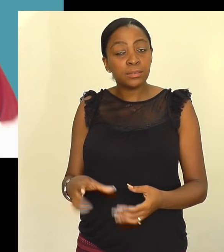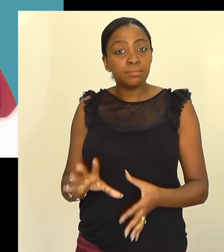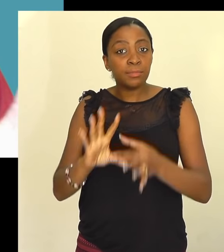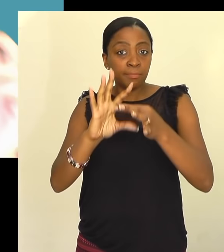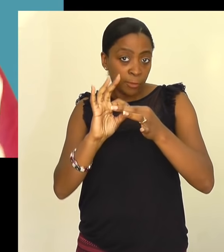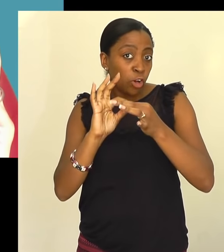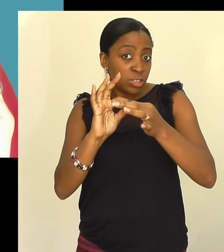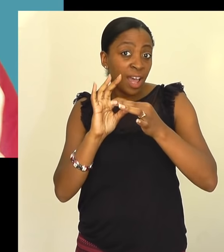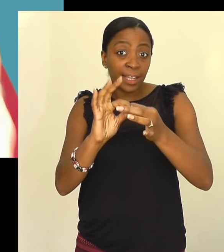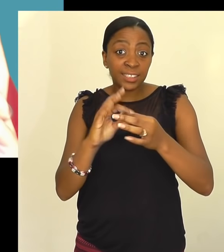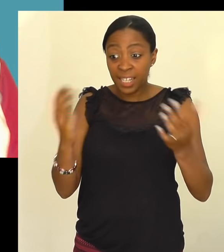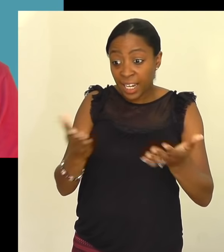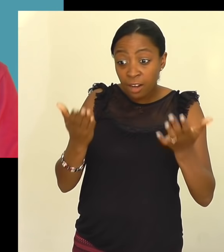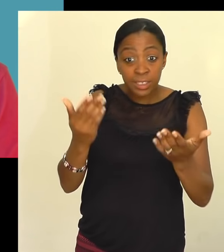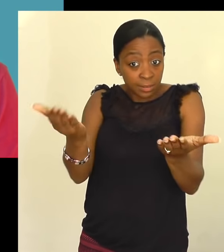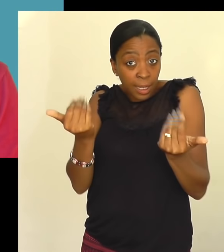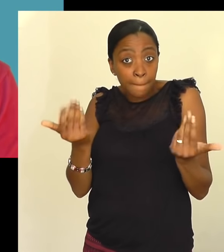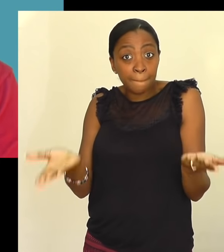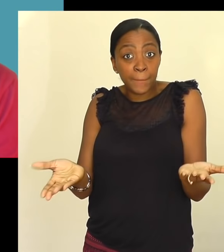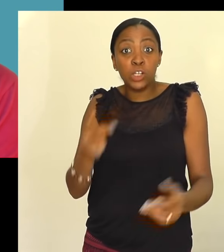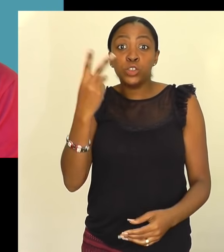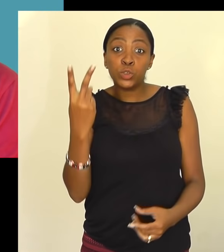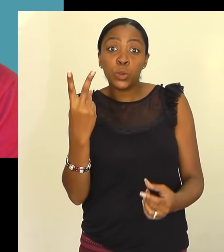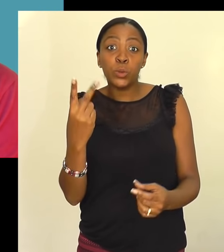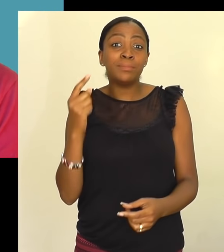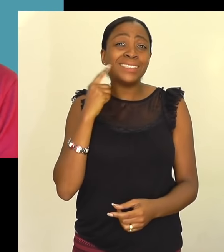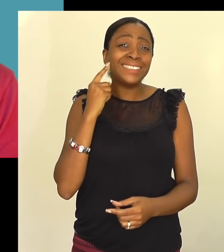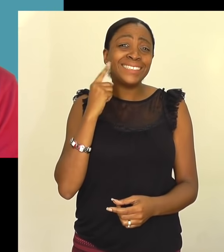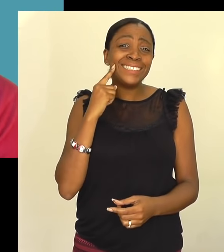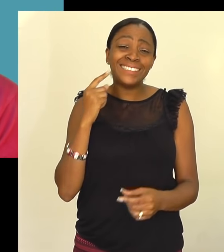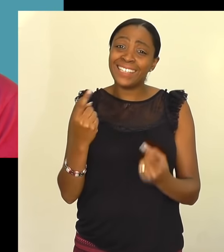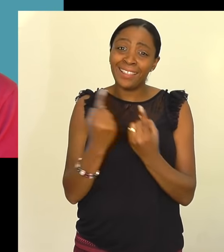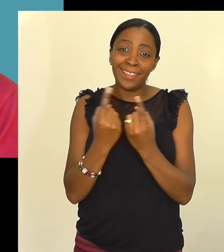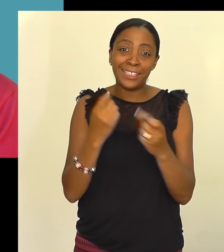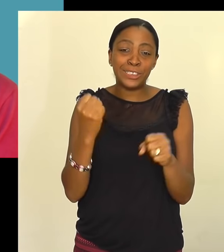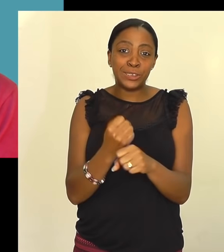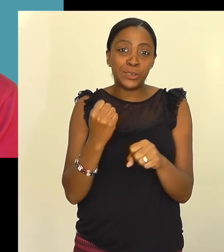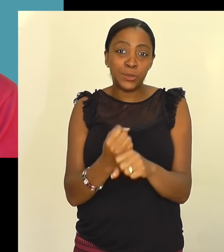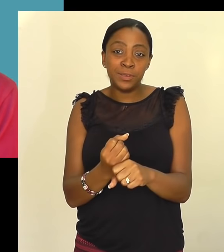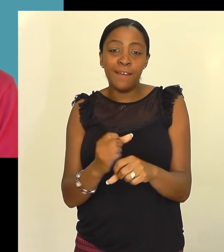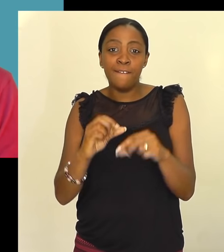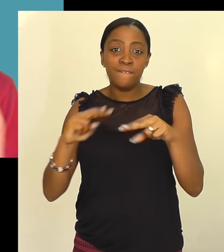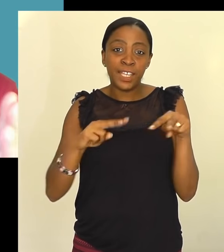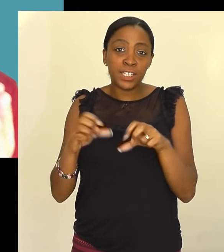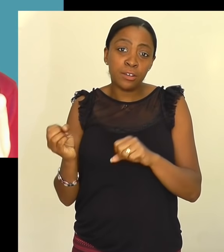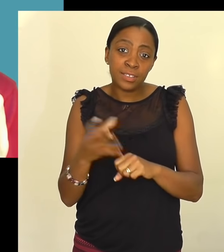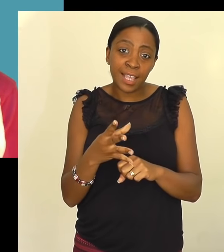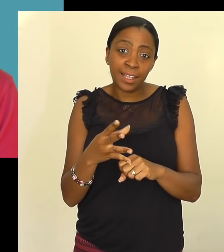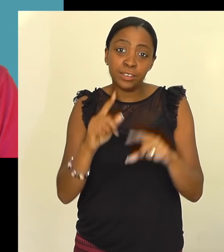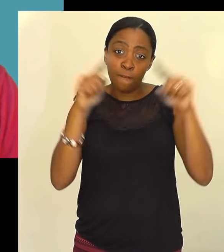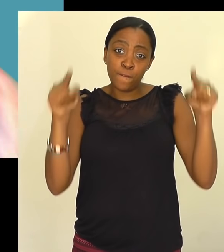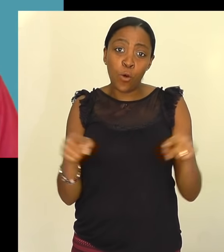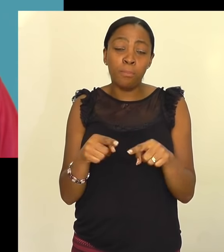That is it. Two easy steps. Send the invitation video, send the registration form. That is